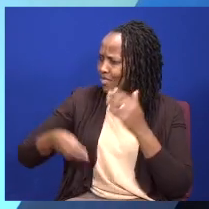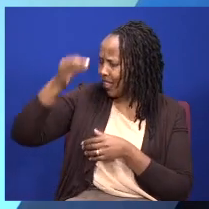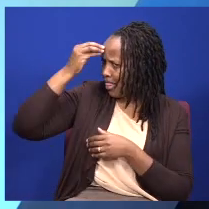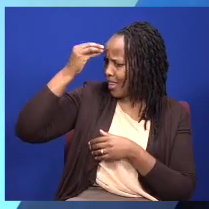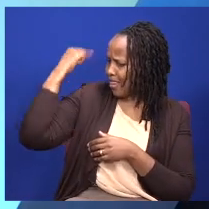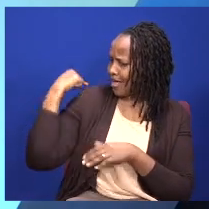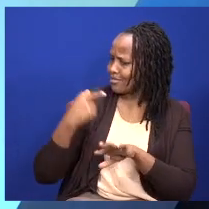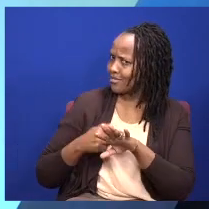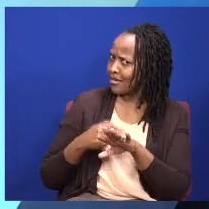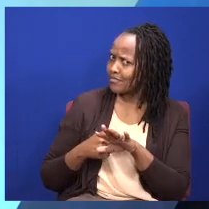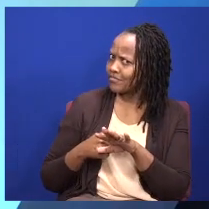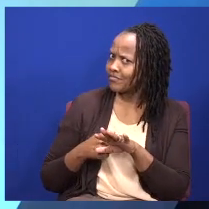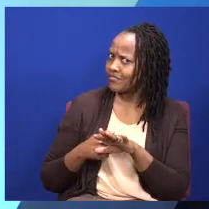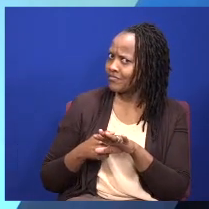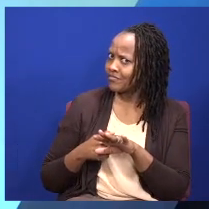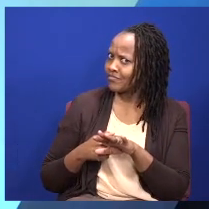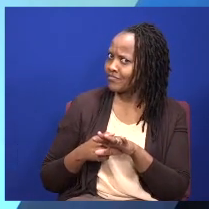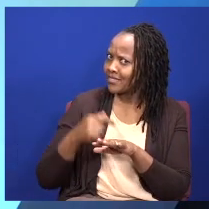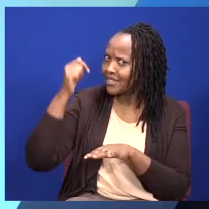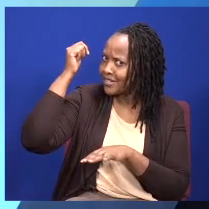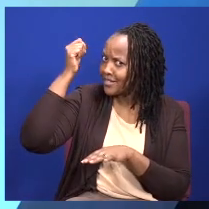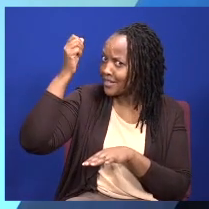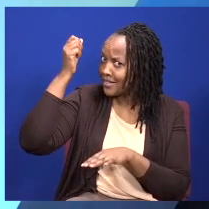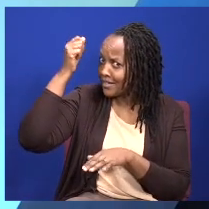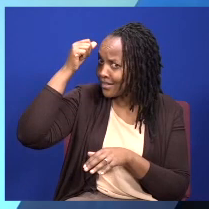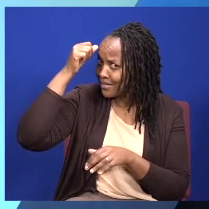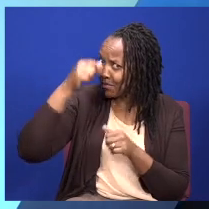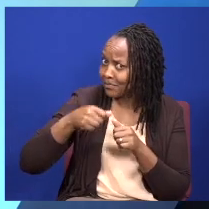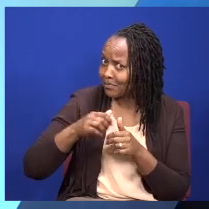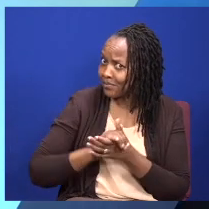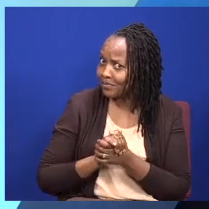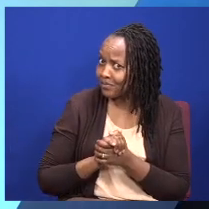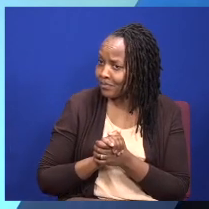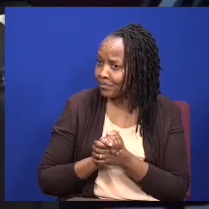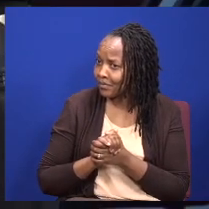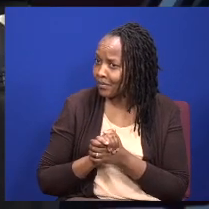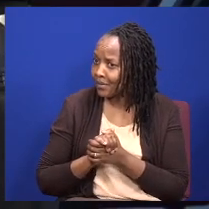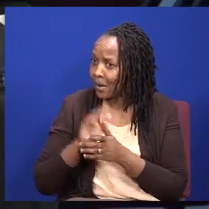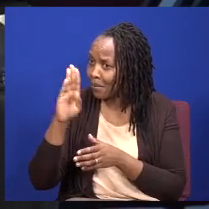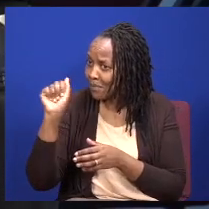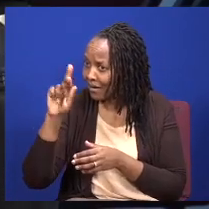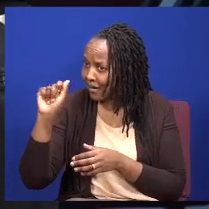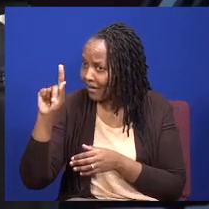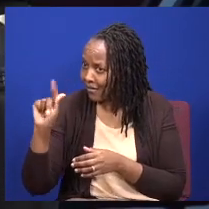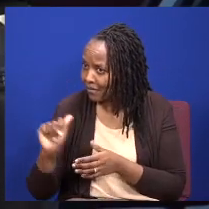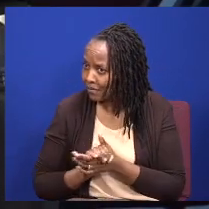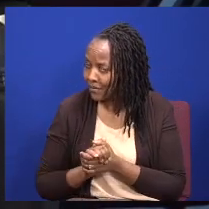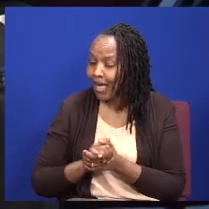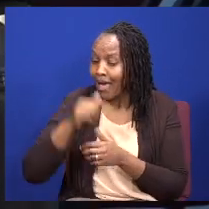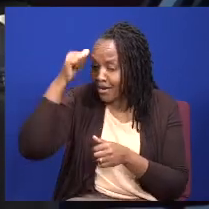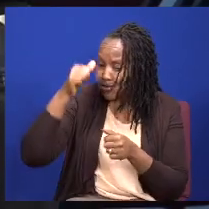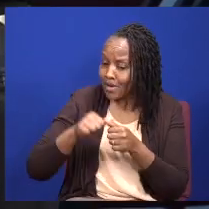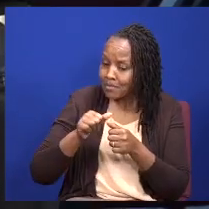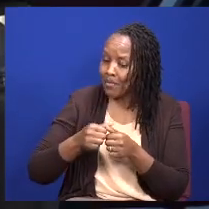you remember? Were you in class? Good. Why don't, Nathan, what do you remember? I remember that we learned